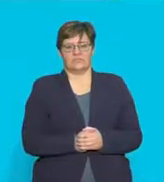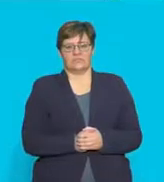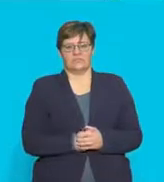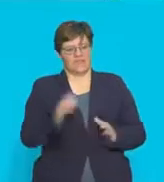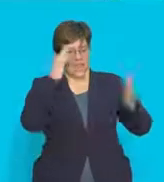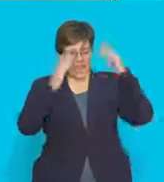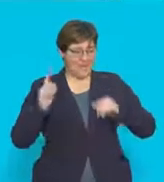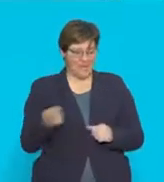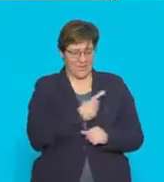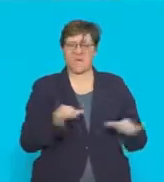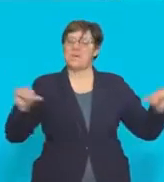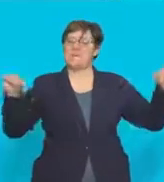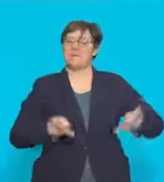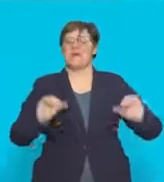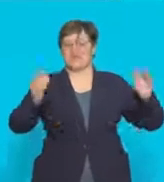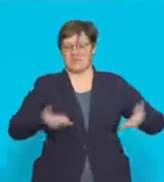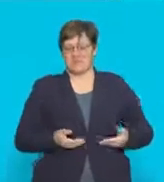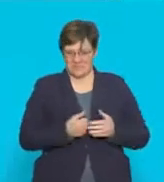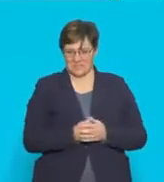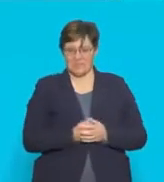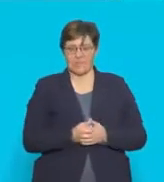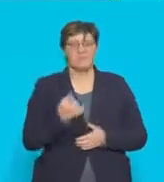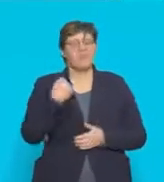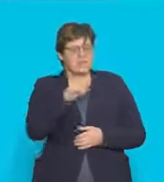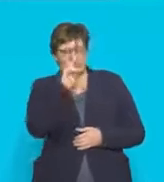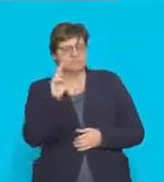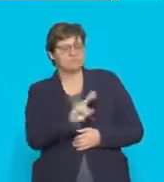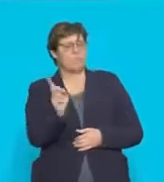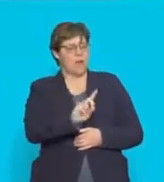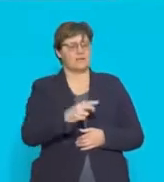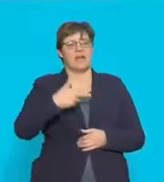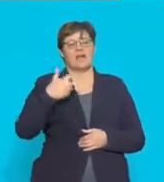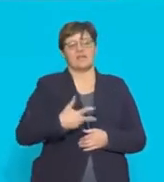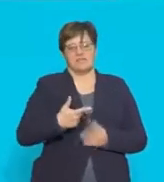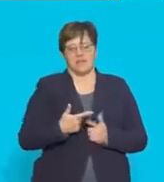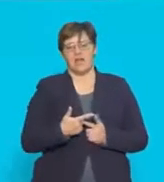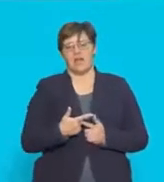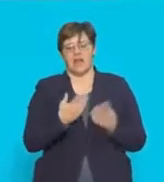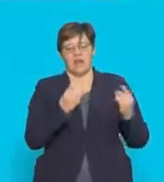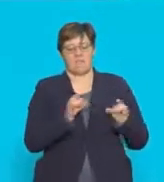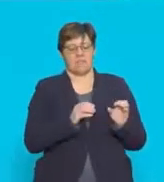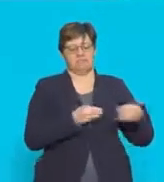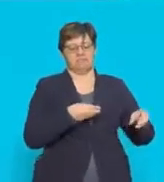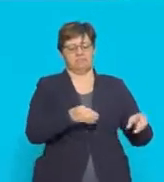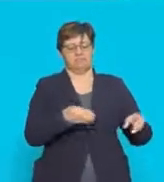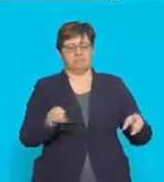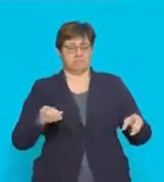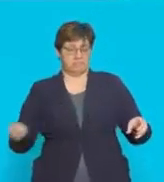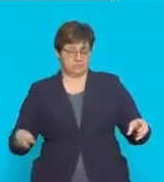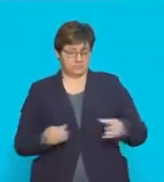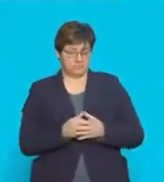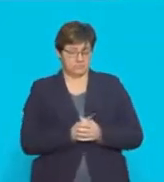Hi guys, welcome back to our lesson. So we are still looking at classifying some numbers, right? This is